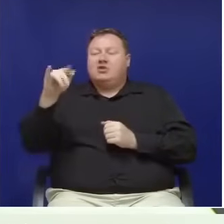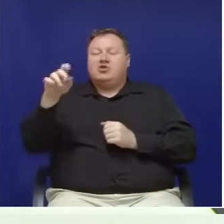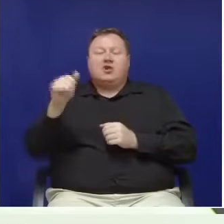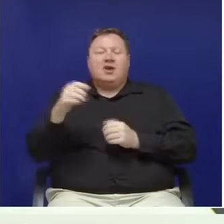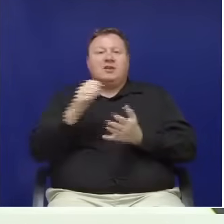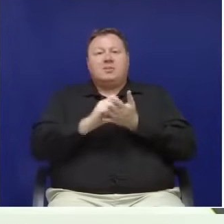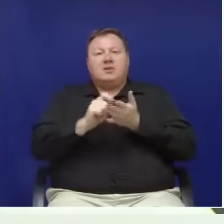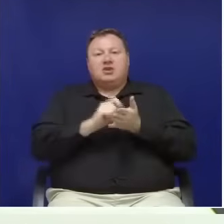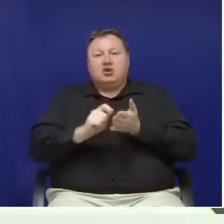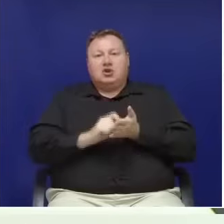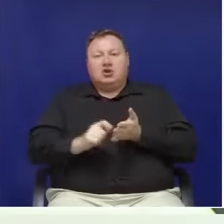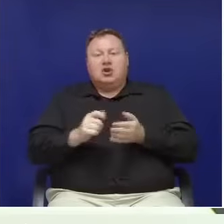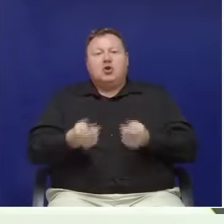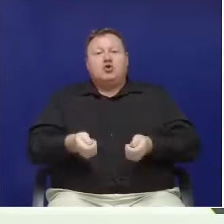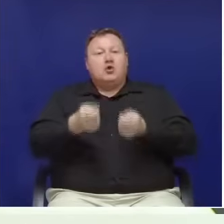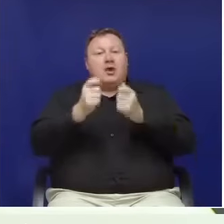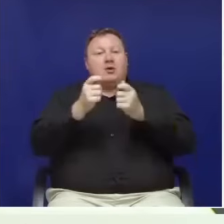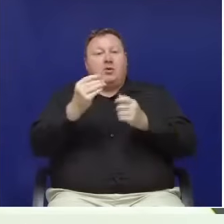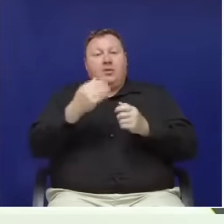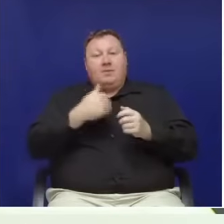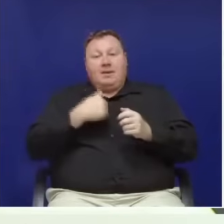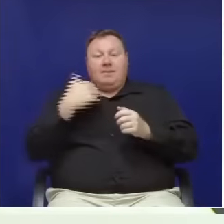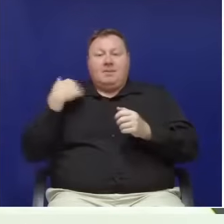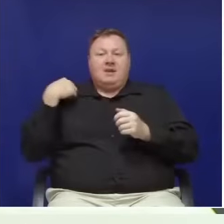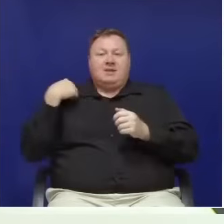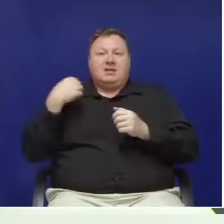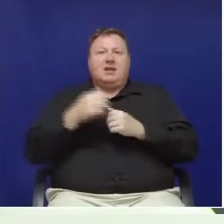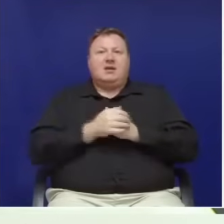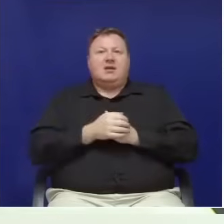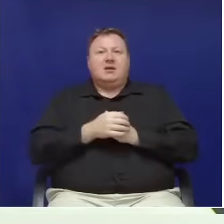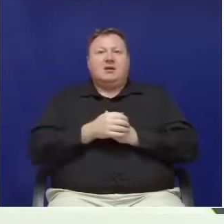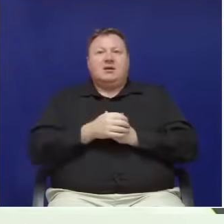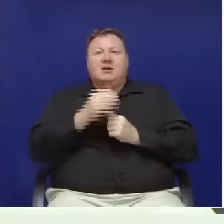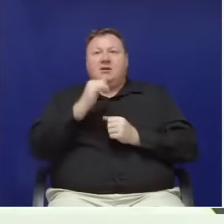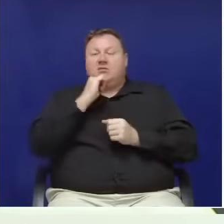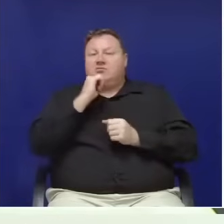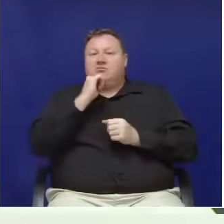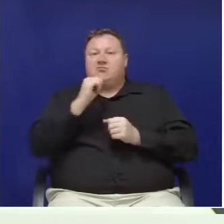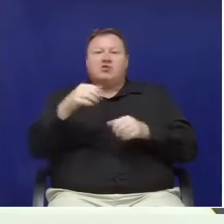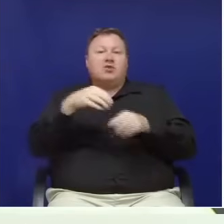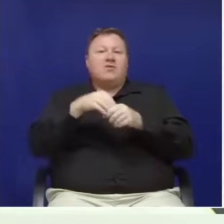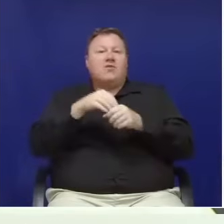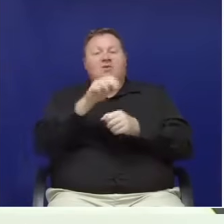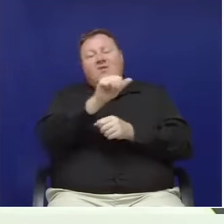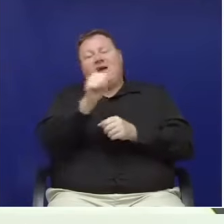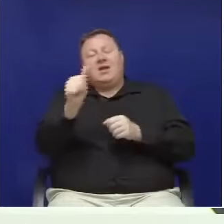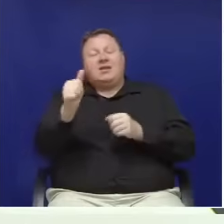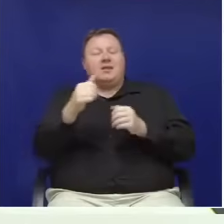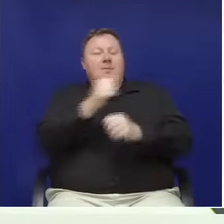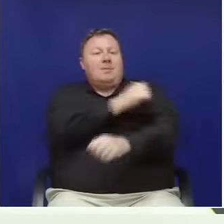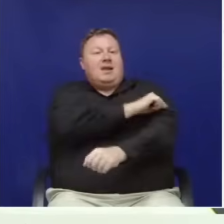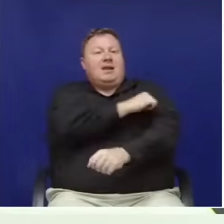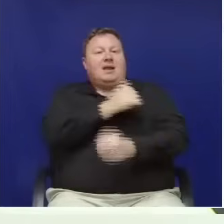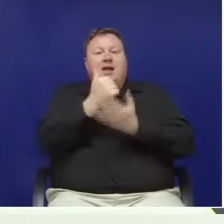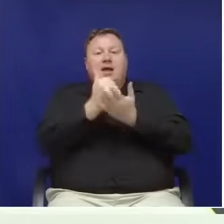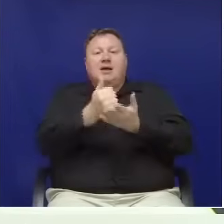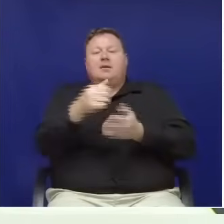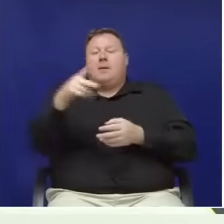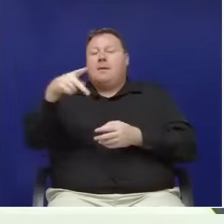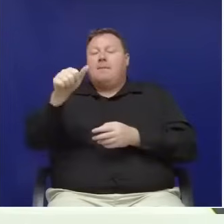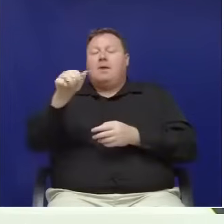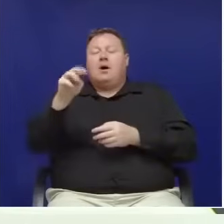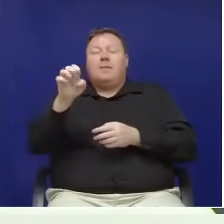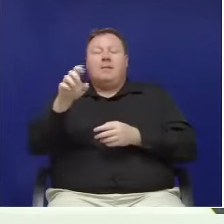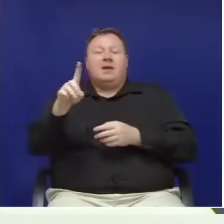raised with me as the minister, is their involvement not on any other medical aid but permit. That's where we are sitting. Now,